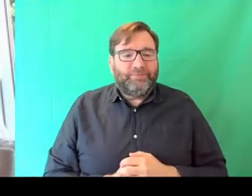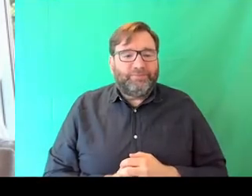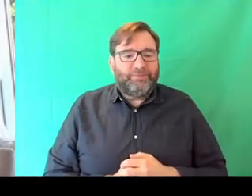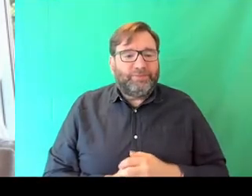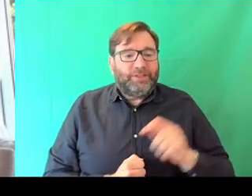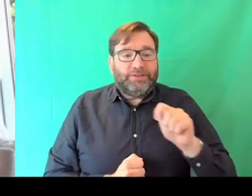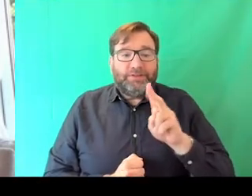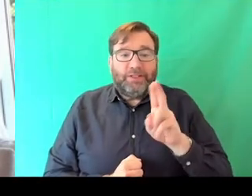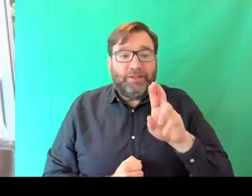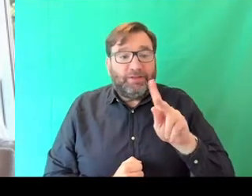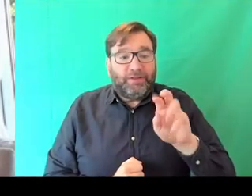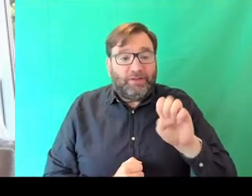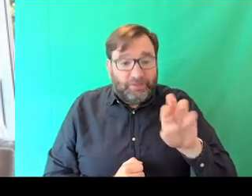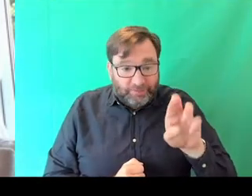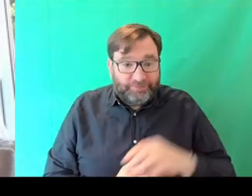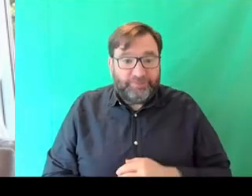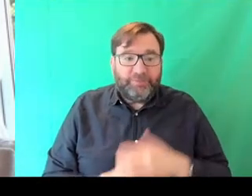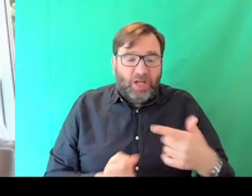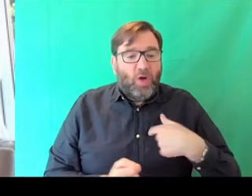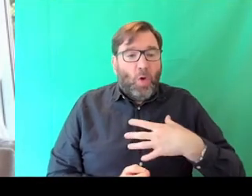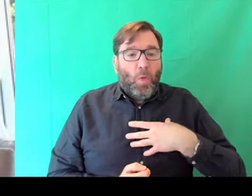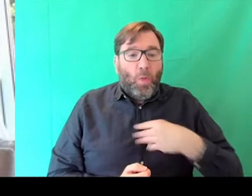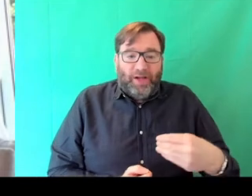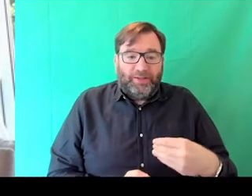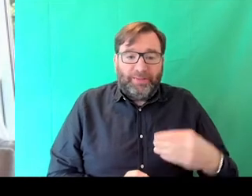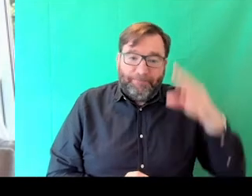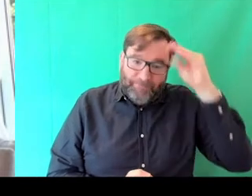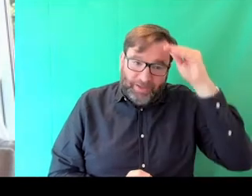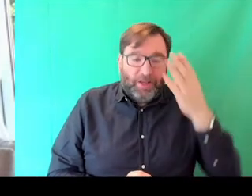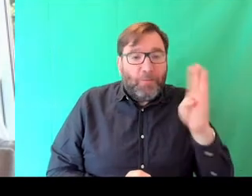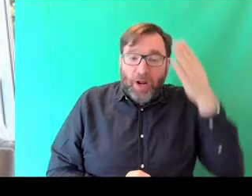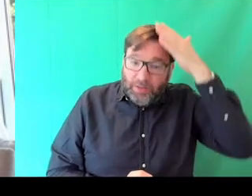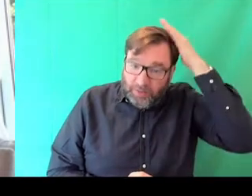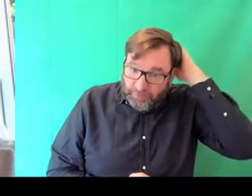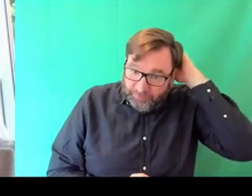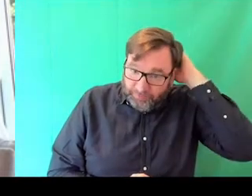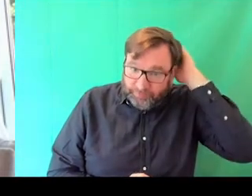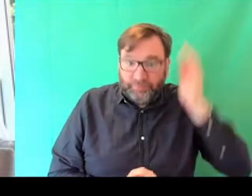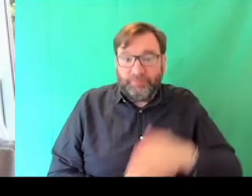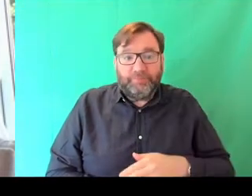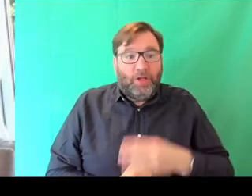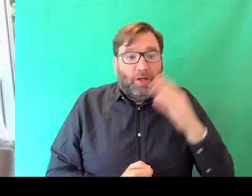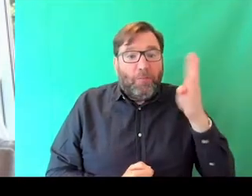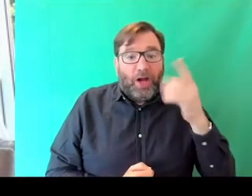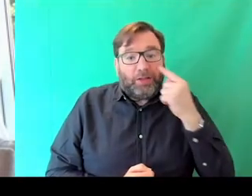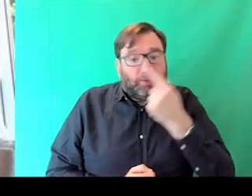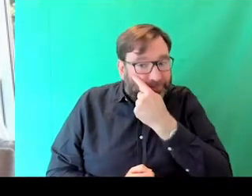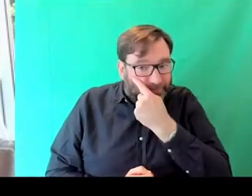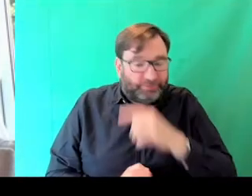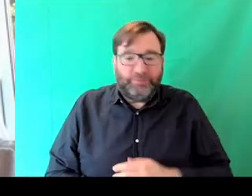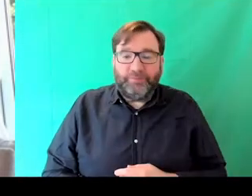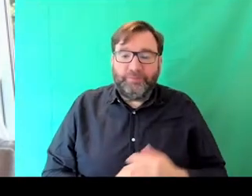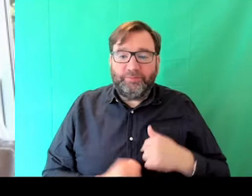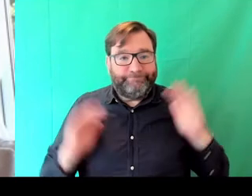of our trading floors for the oil industry, which is awesome. And I think the biggest thing that prepared